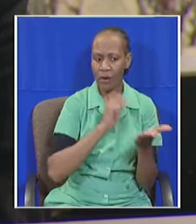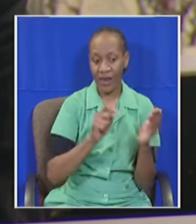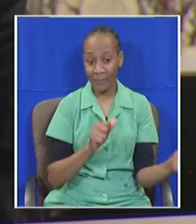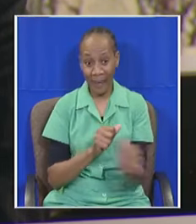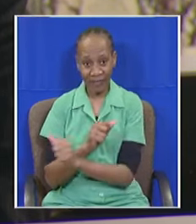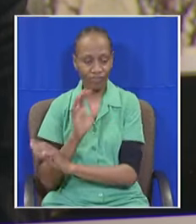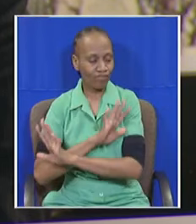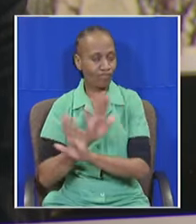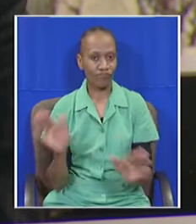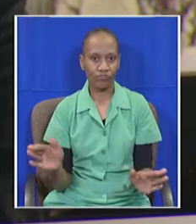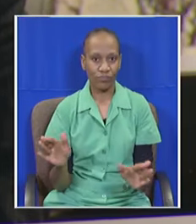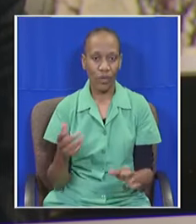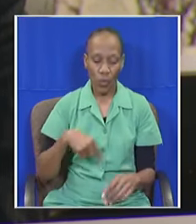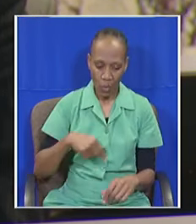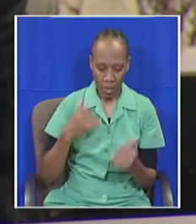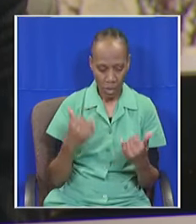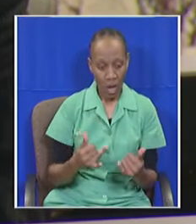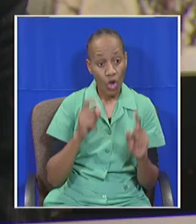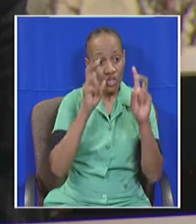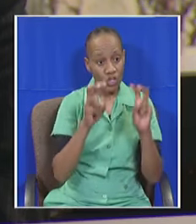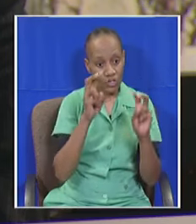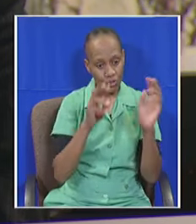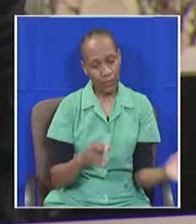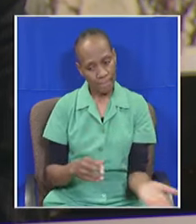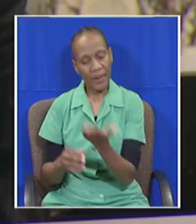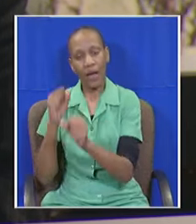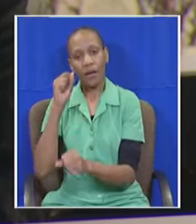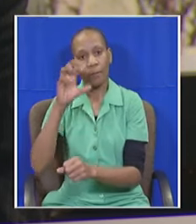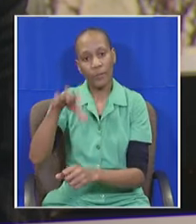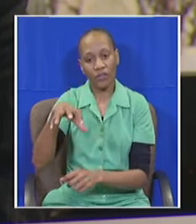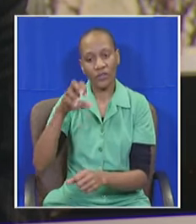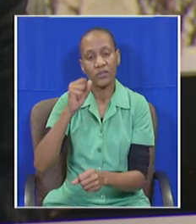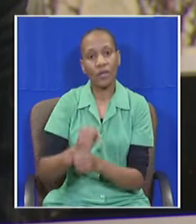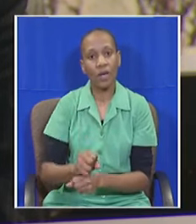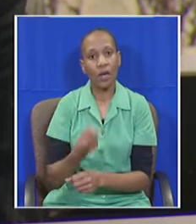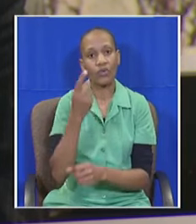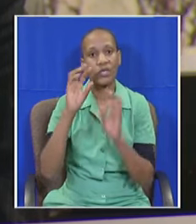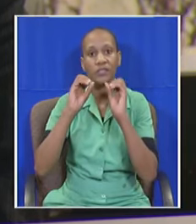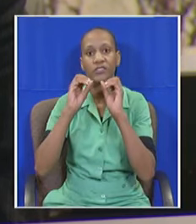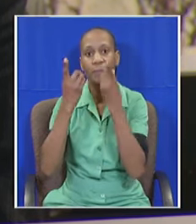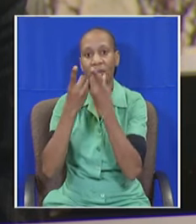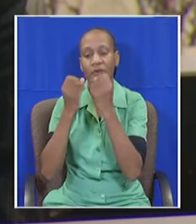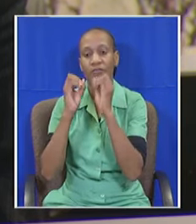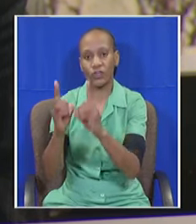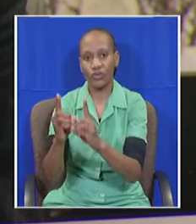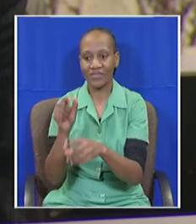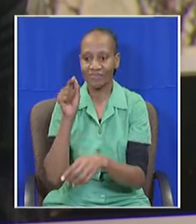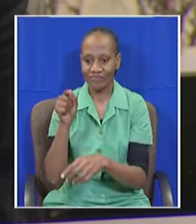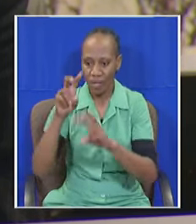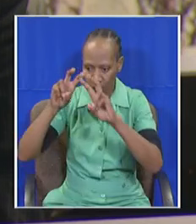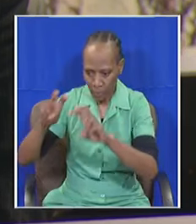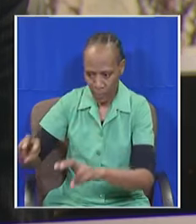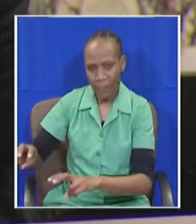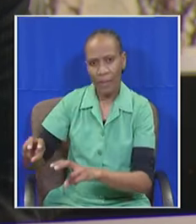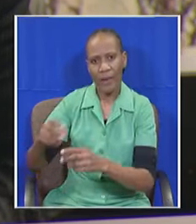regard, and we accordingly referred the matter to the Gauteng Provincial Education Department for immediate investigation